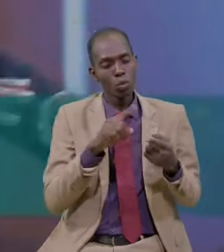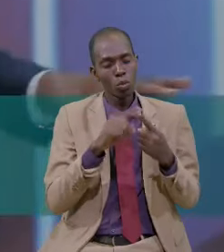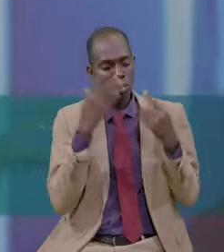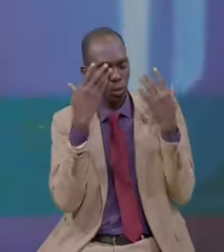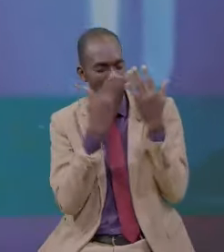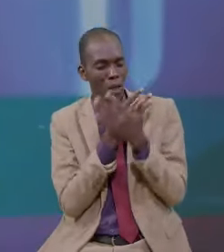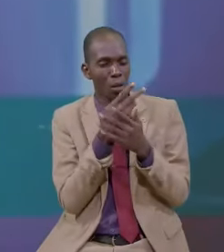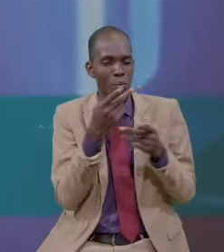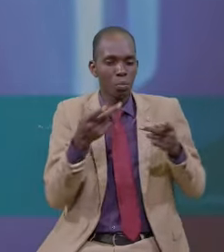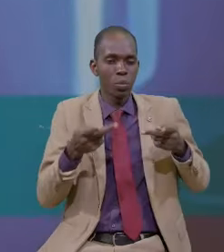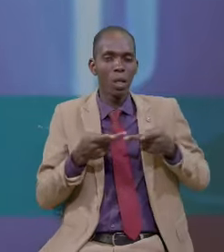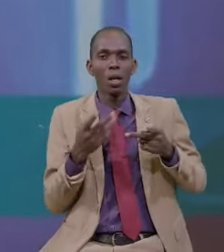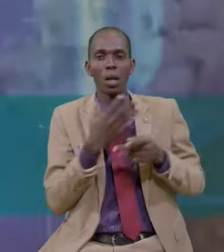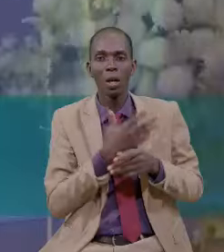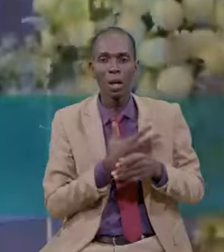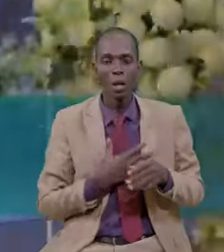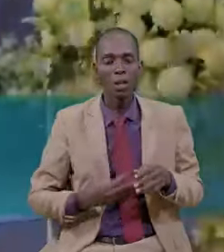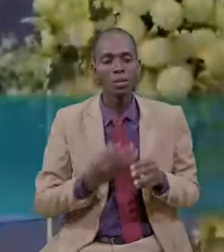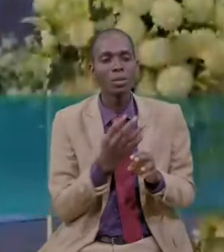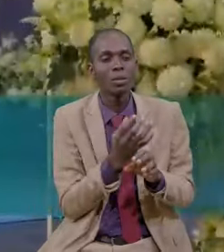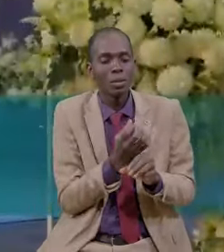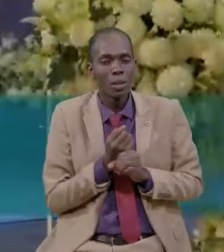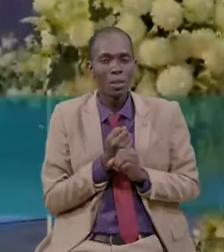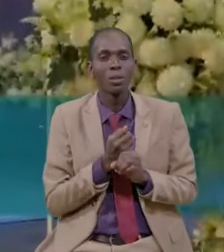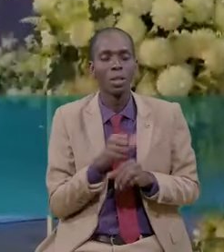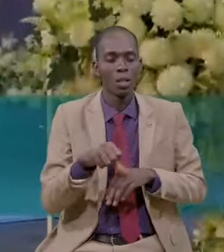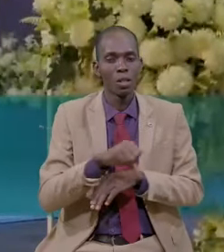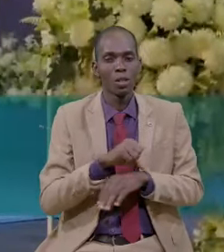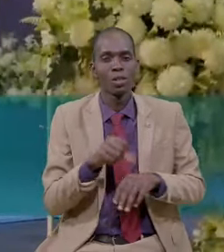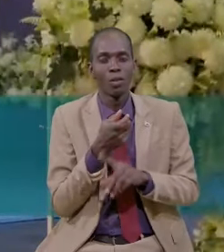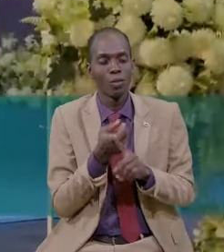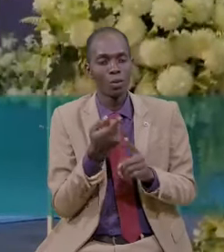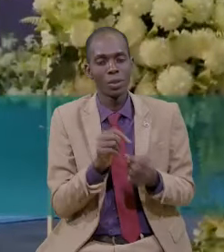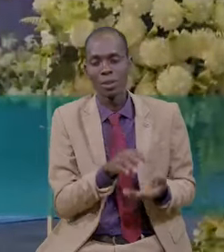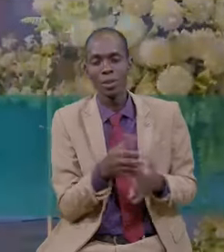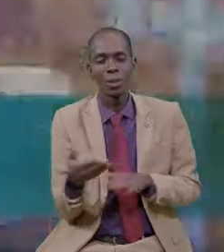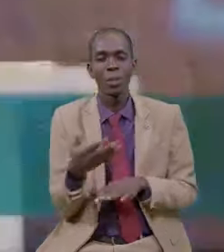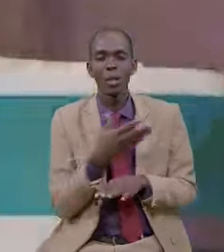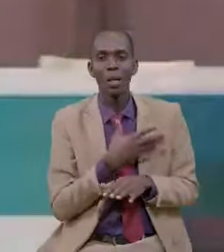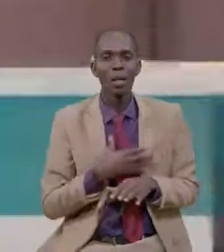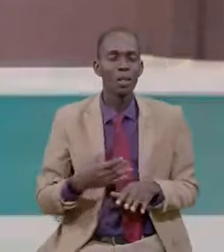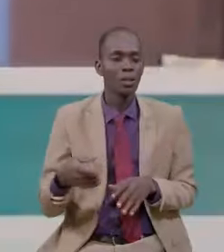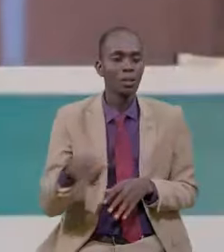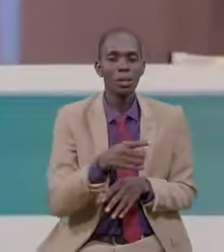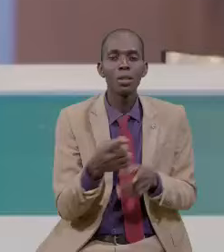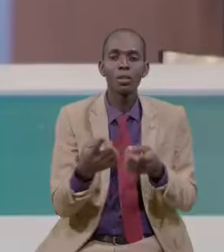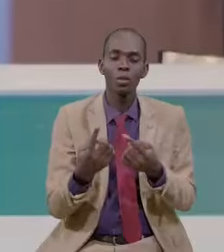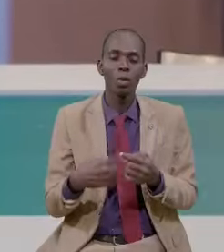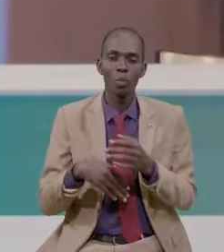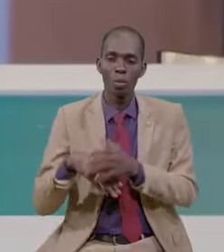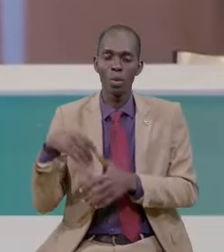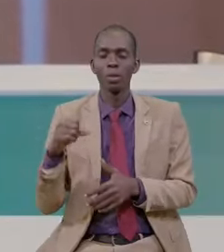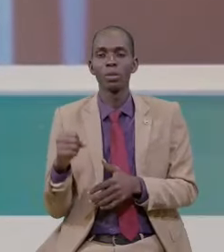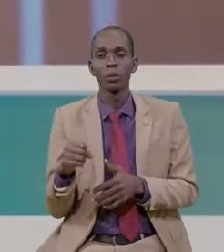they do this, and they consult the dead. And they're looking for anointing, and then they come out. you cannot do